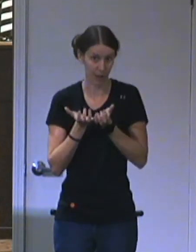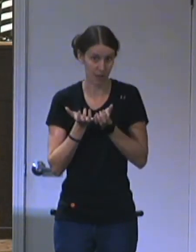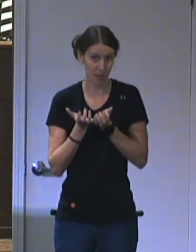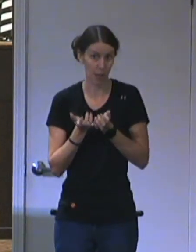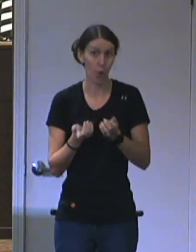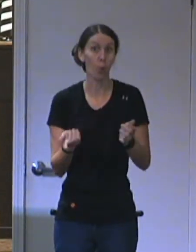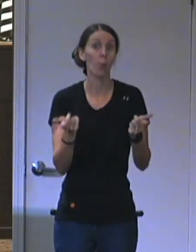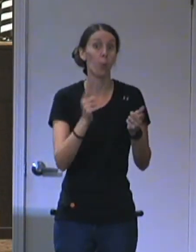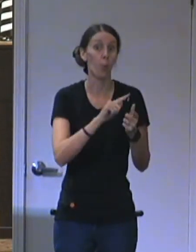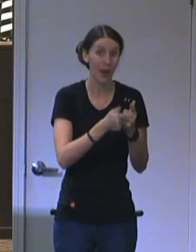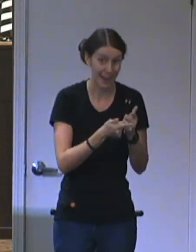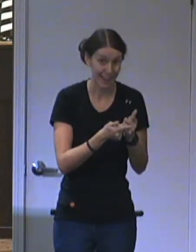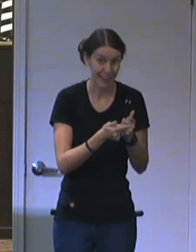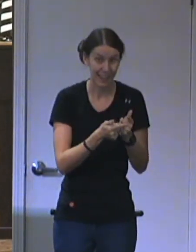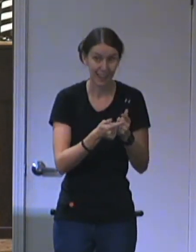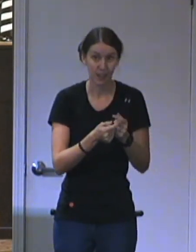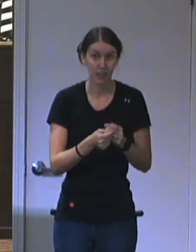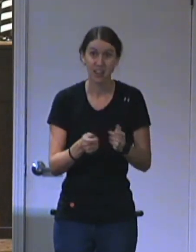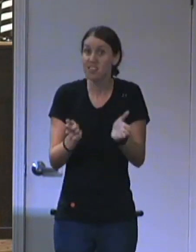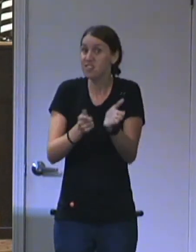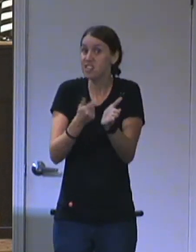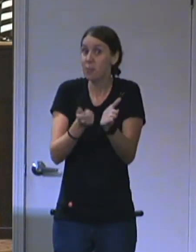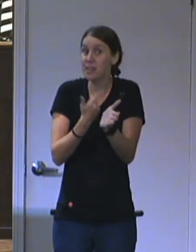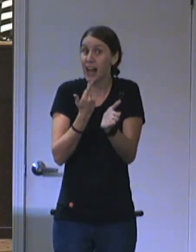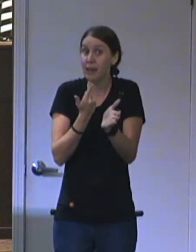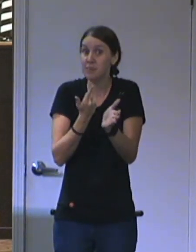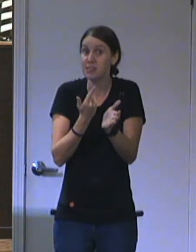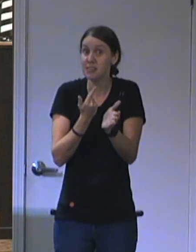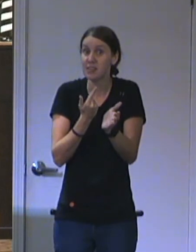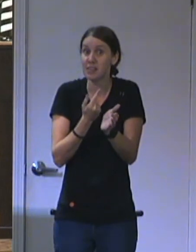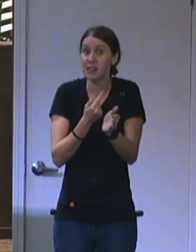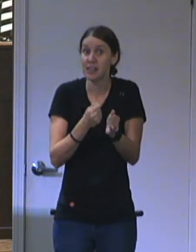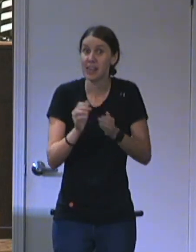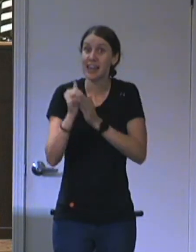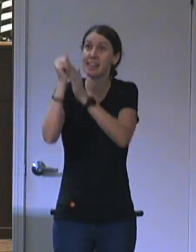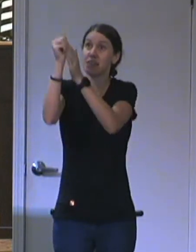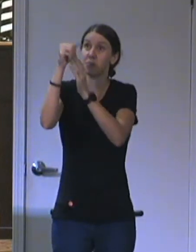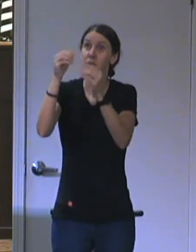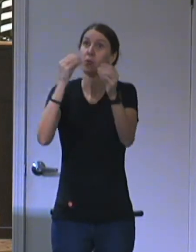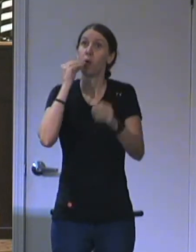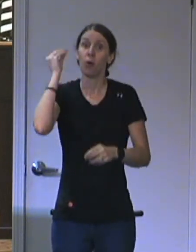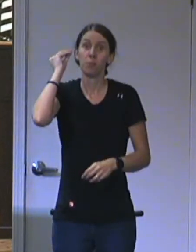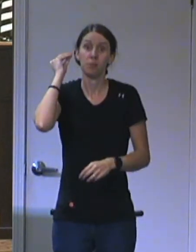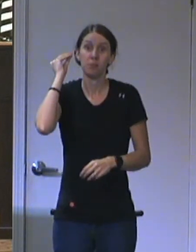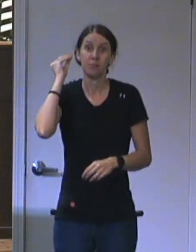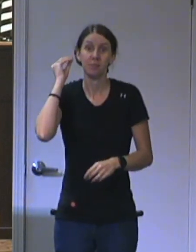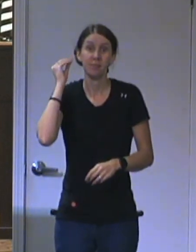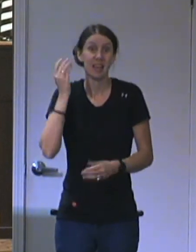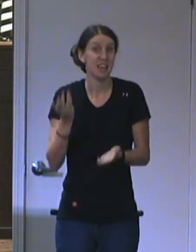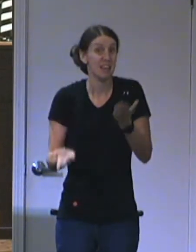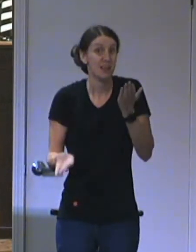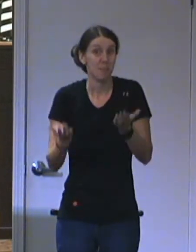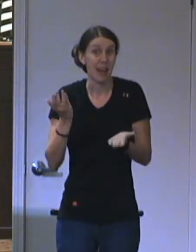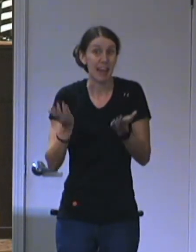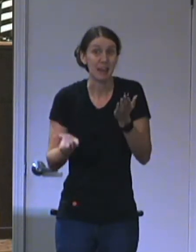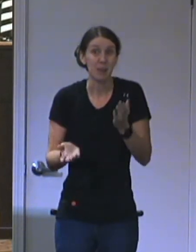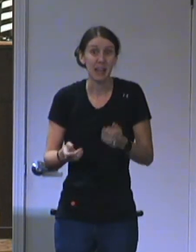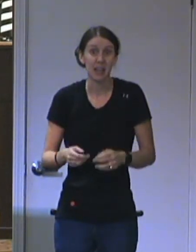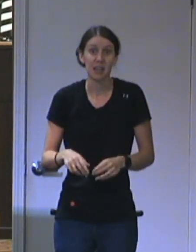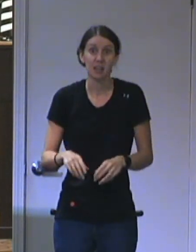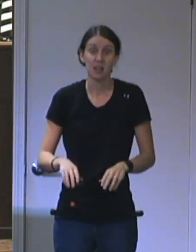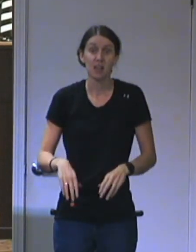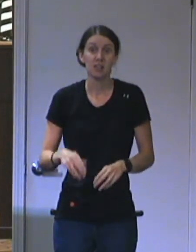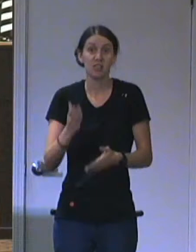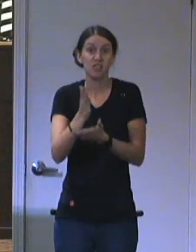to heal them. And sometimes he takes people home. Sometimes he leaves people with long-term sicknesses. I know a lot of people